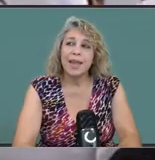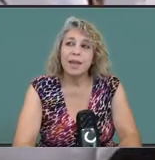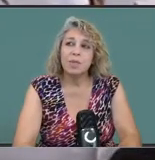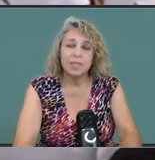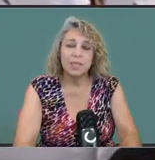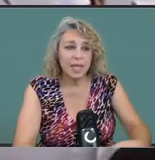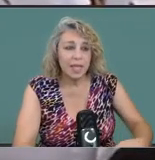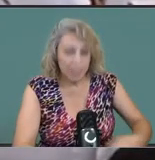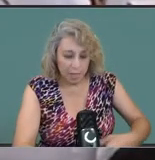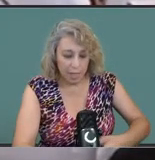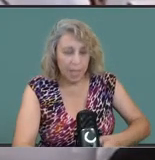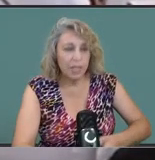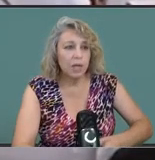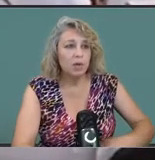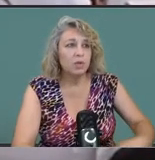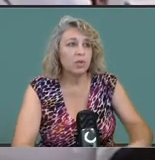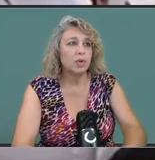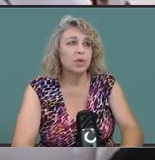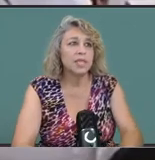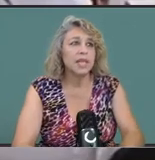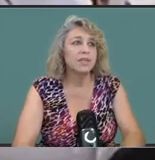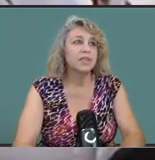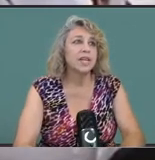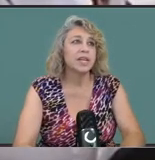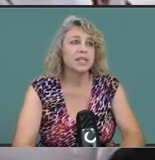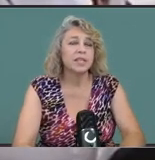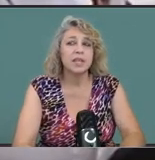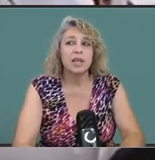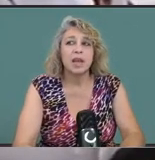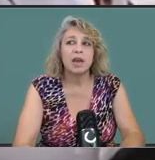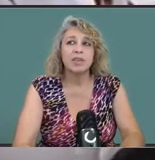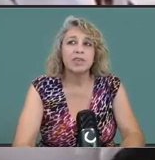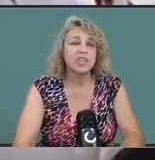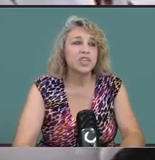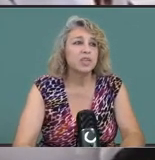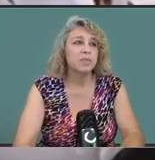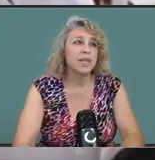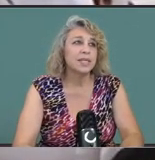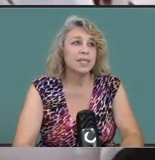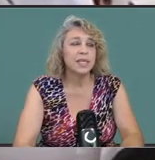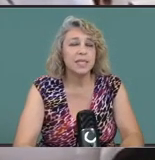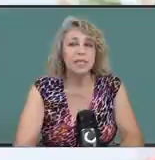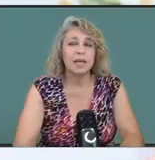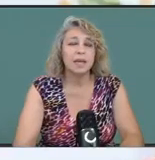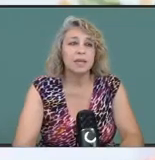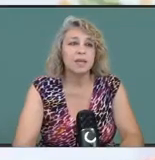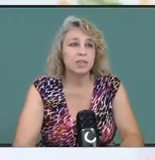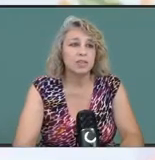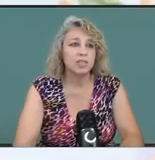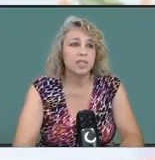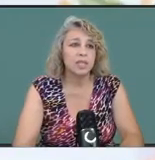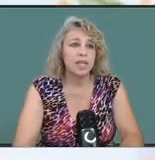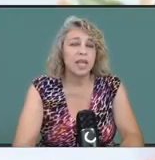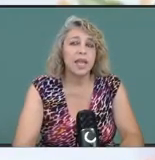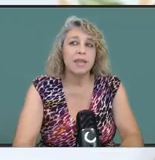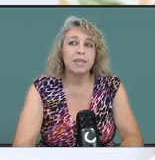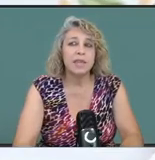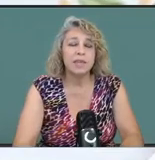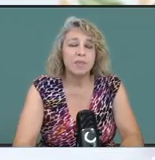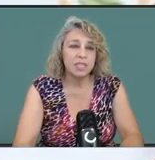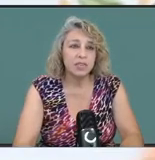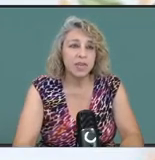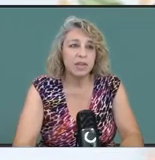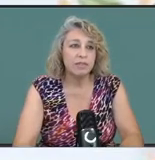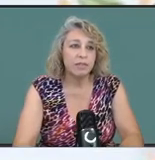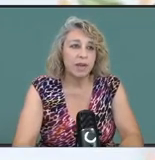I want to say hello or Sal you take our traditional medicine doctors in the